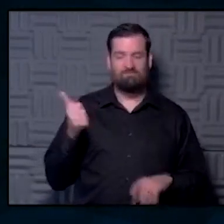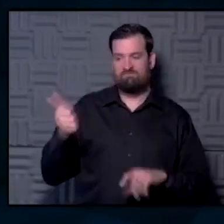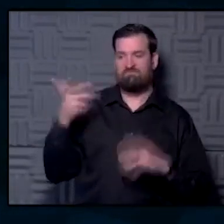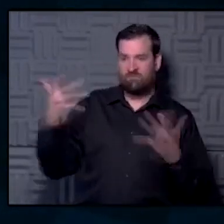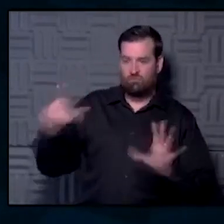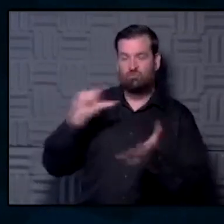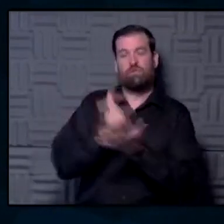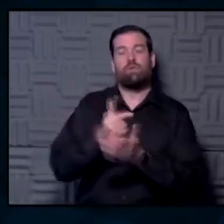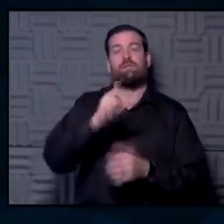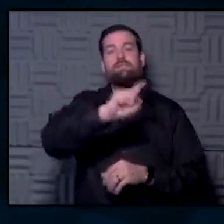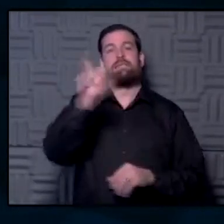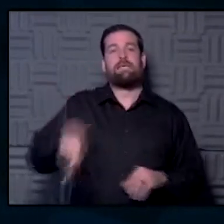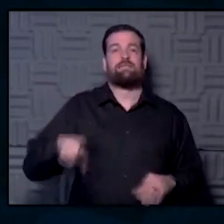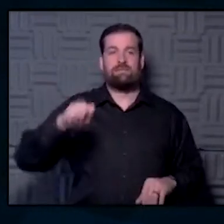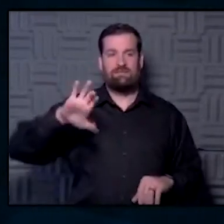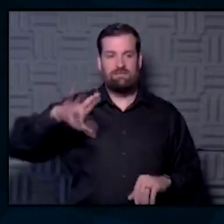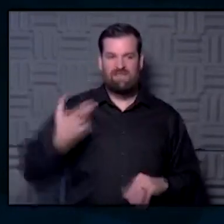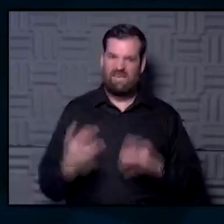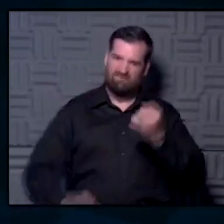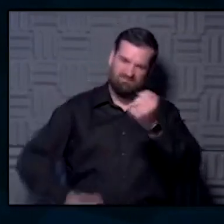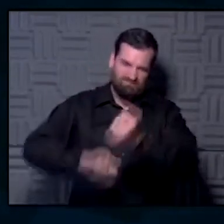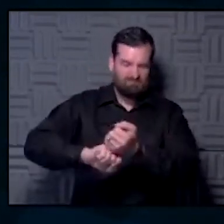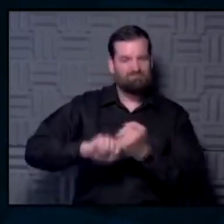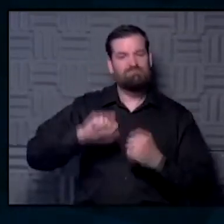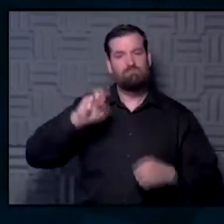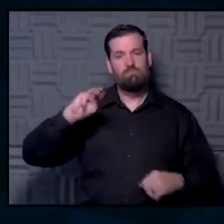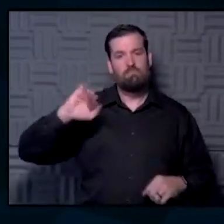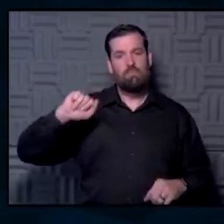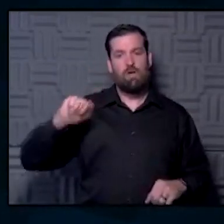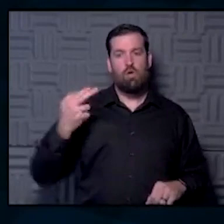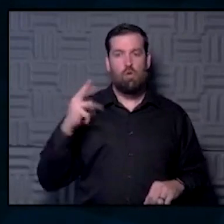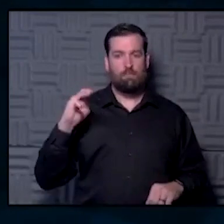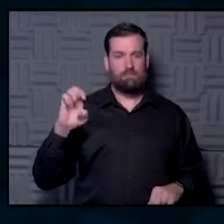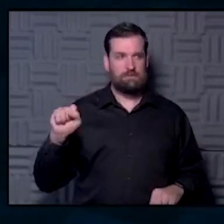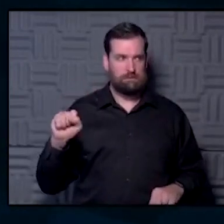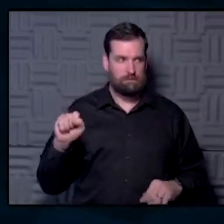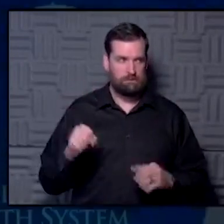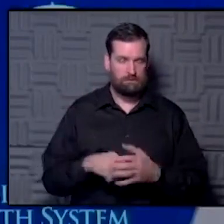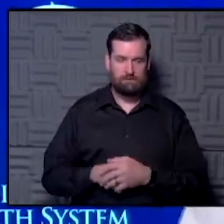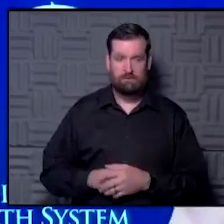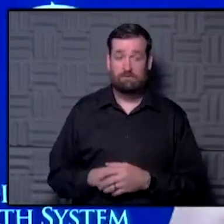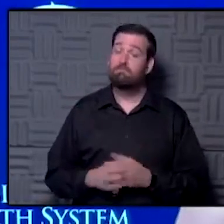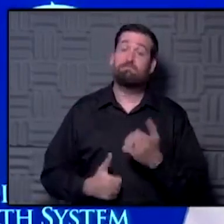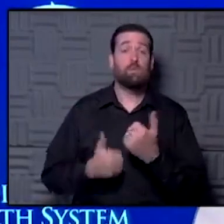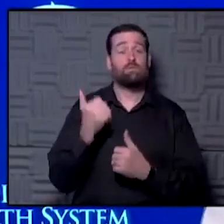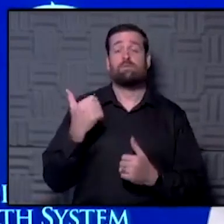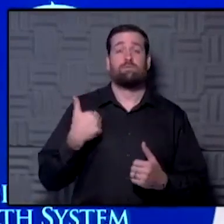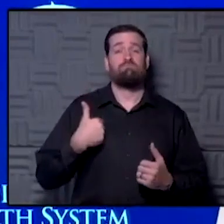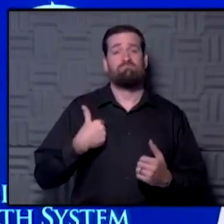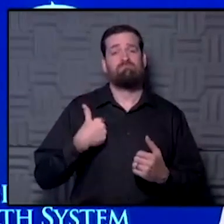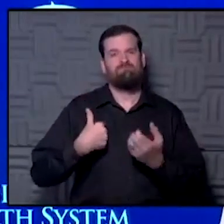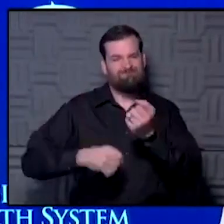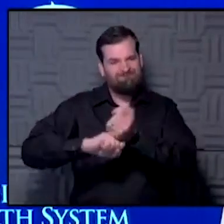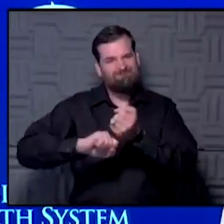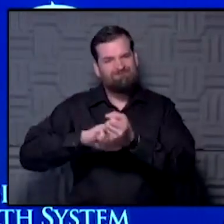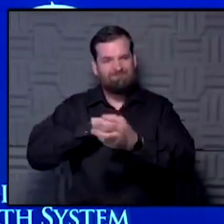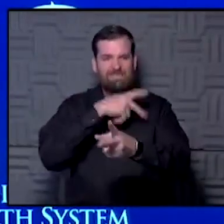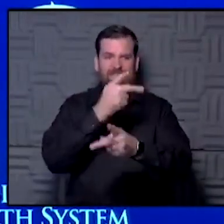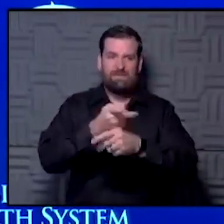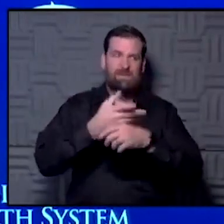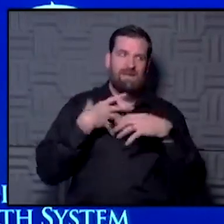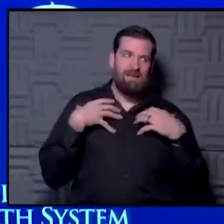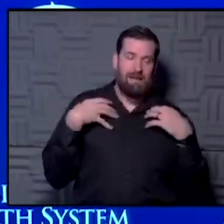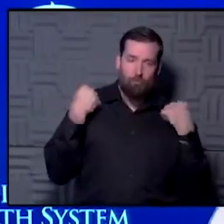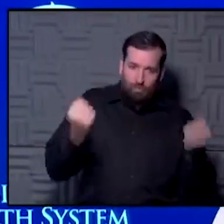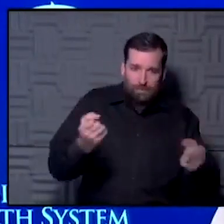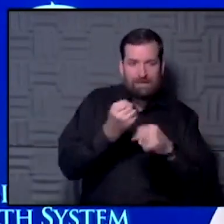graduated from Texas Tech. They're pretty big Patrick Mahomes fans. We all are. Most of all, we're fans of trying to keep each other healthy and safe,